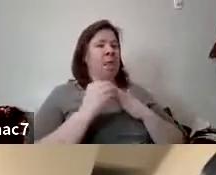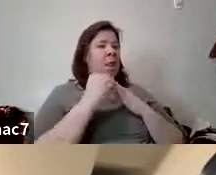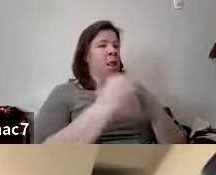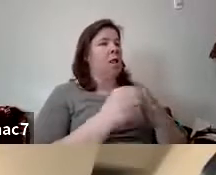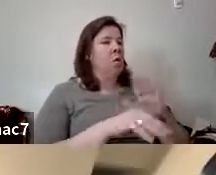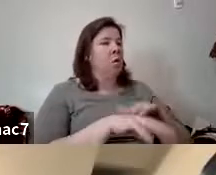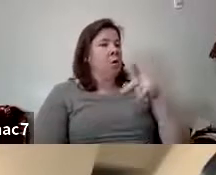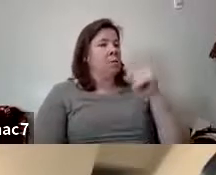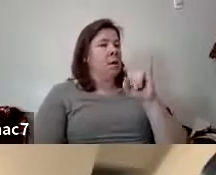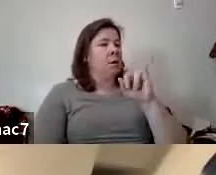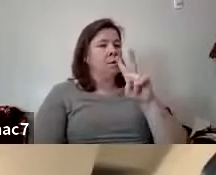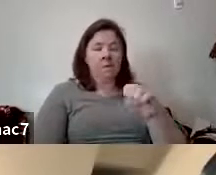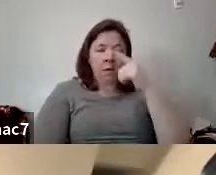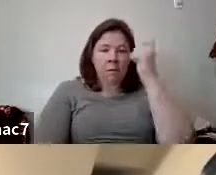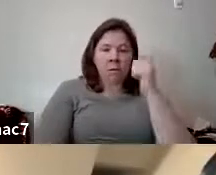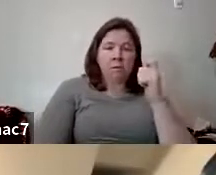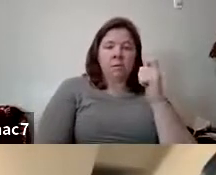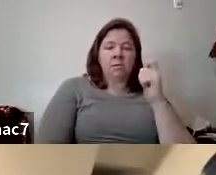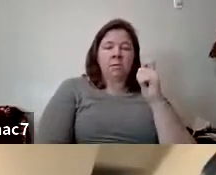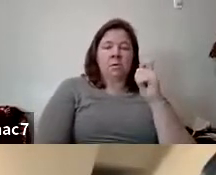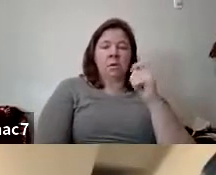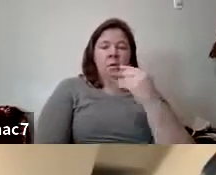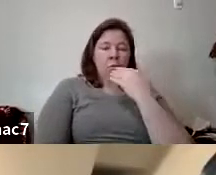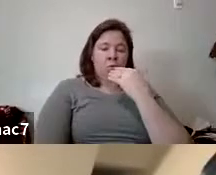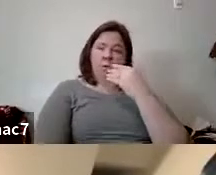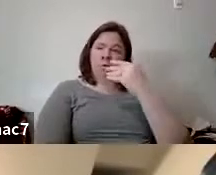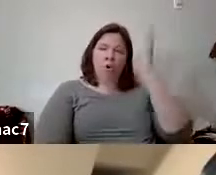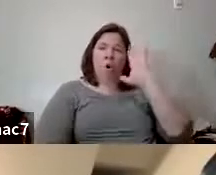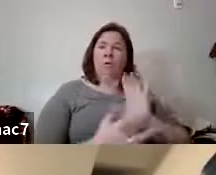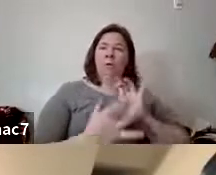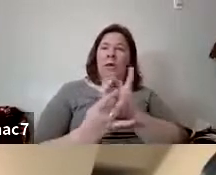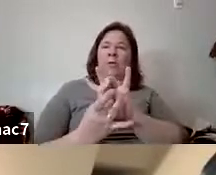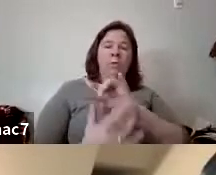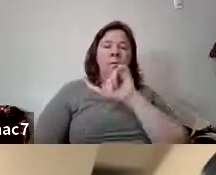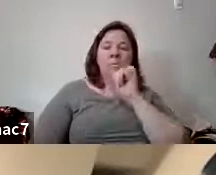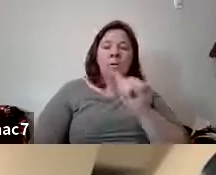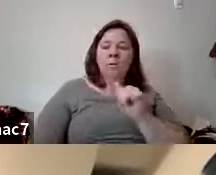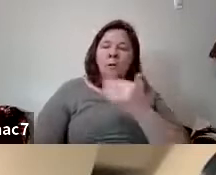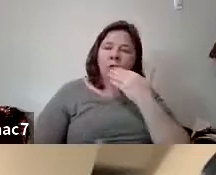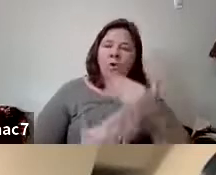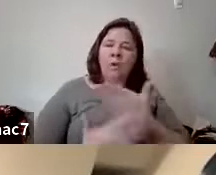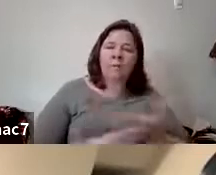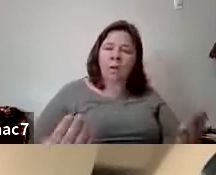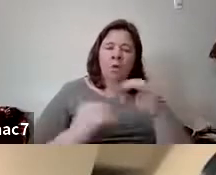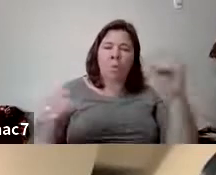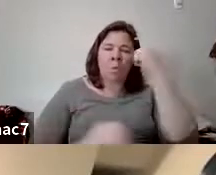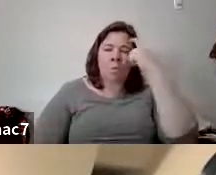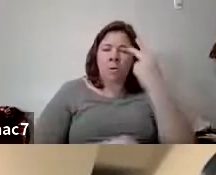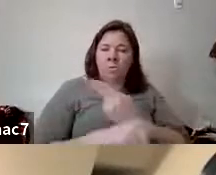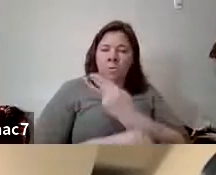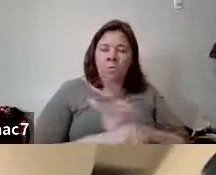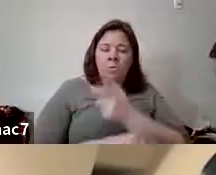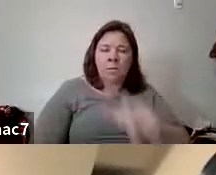ONPASSIVE because of a gut connection. It's not just because it's a good thing as a no-brainer, but a lot of